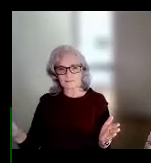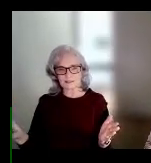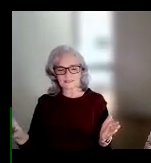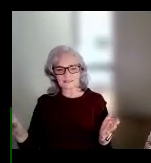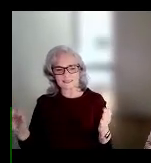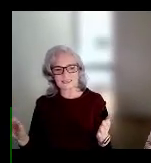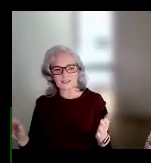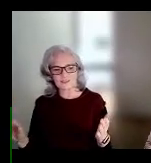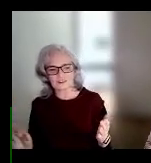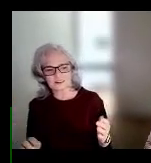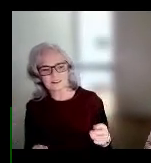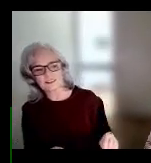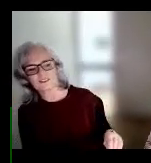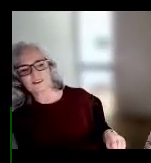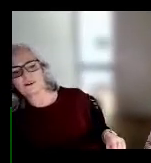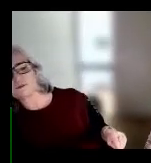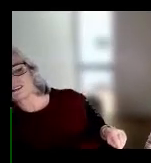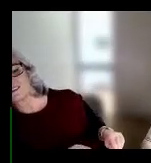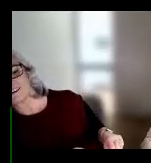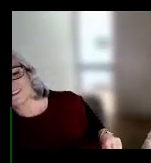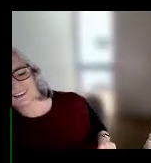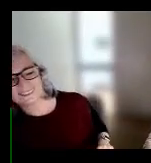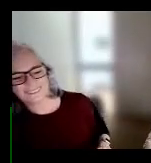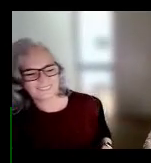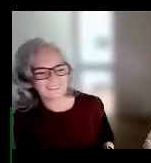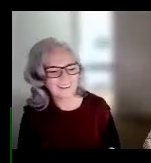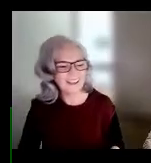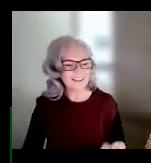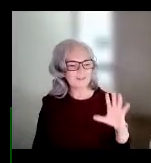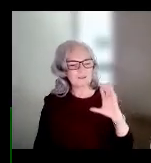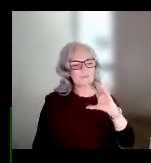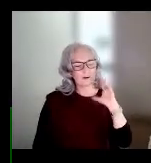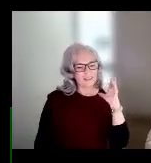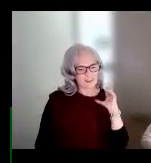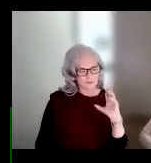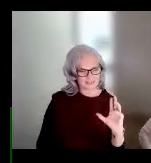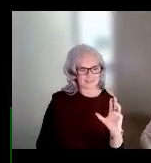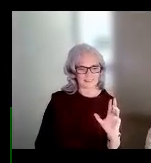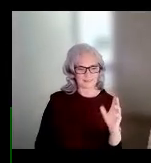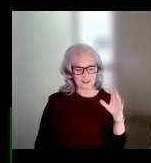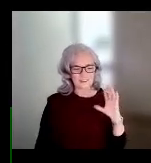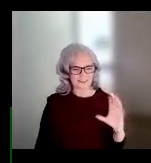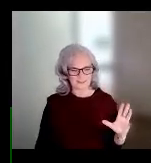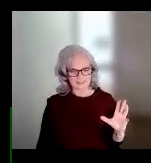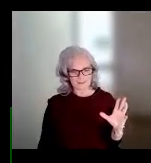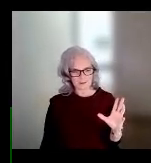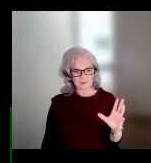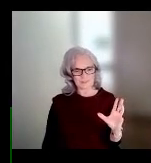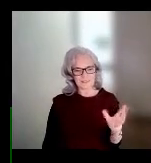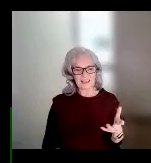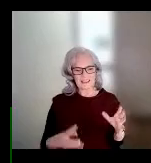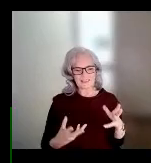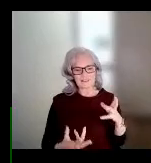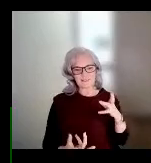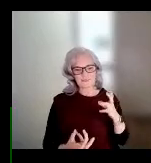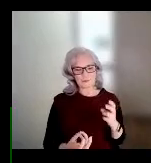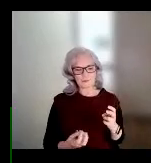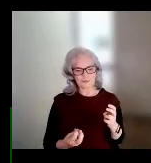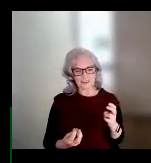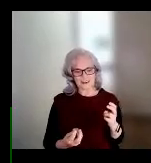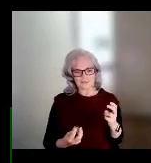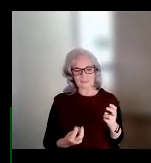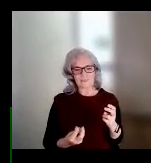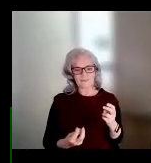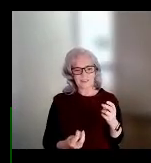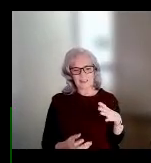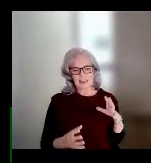these aspects in the care journey. Sorry, I'm just going to duck here. So we've got equity. So we know that equity is important and that there is support